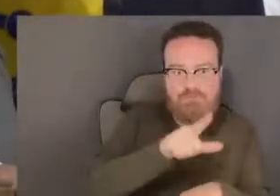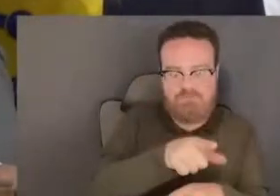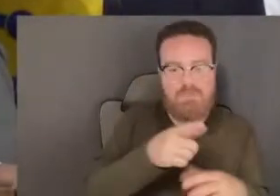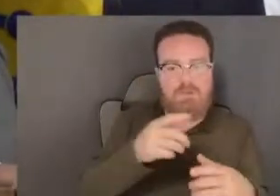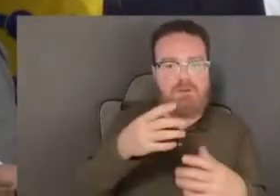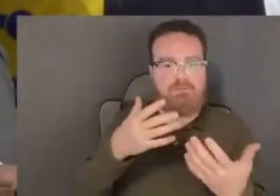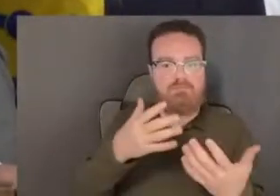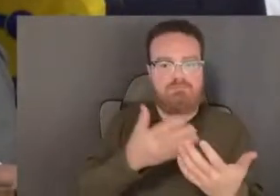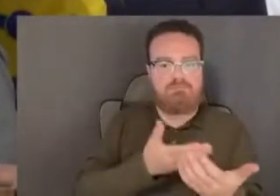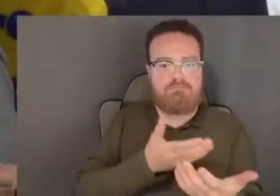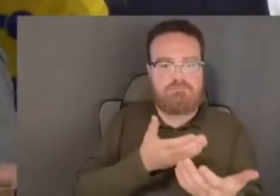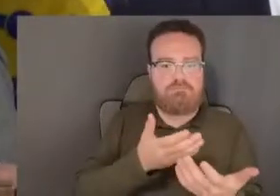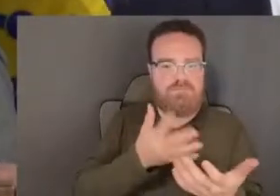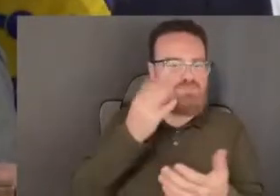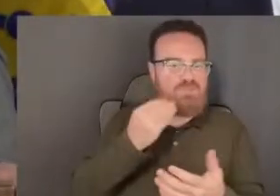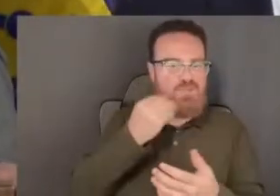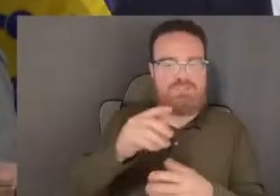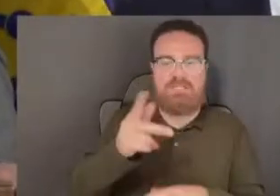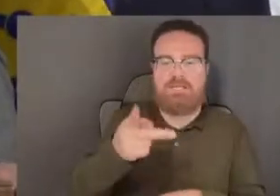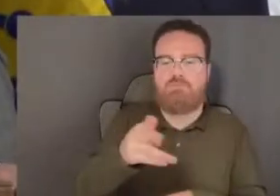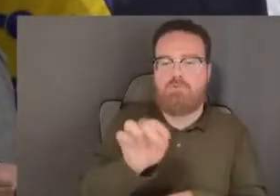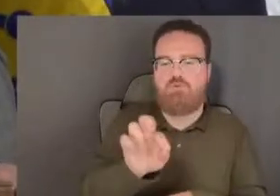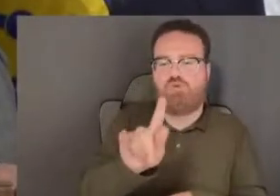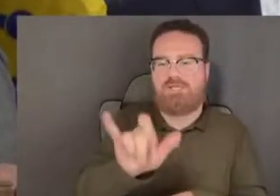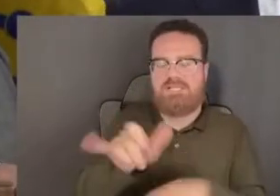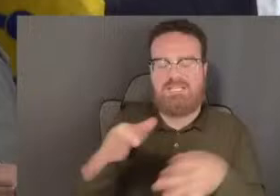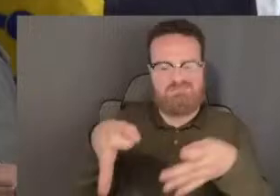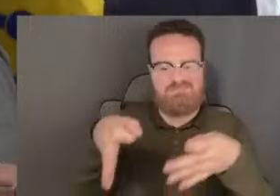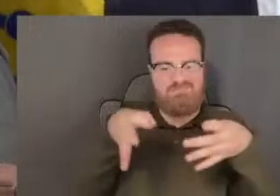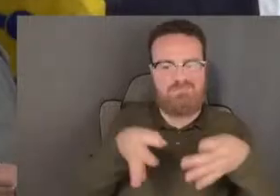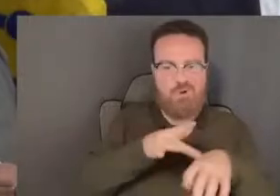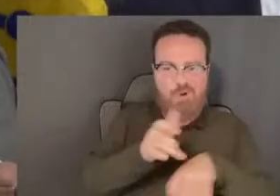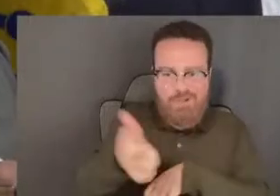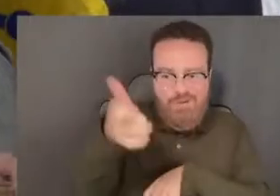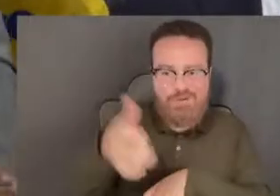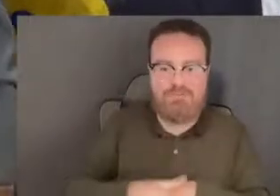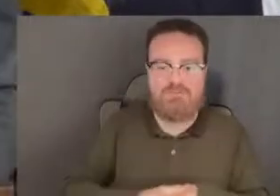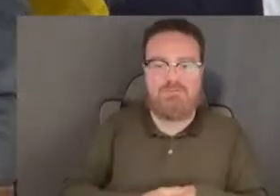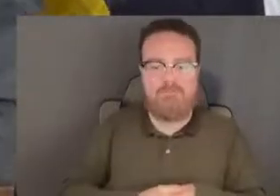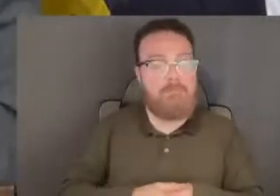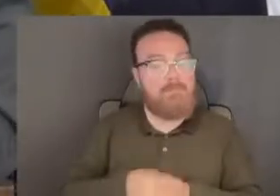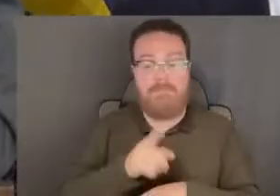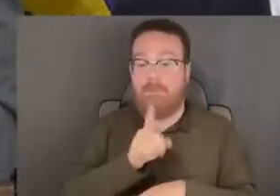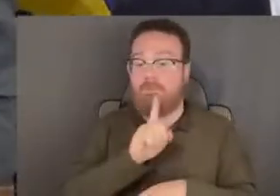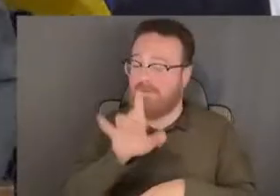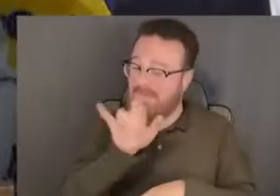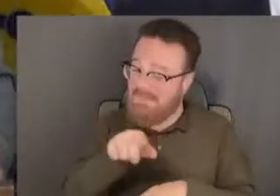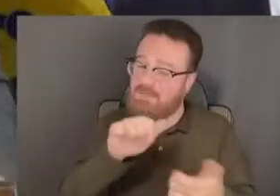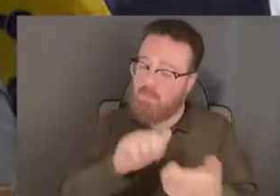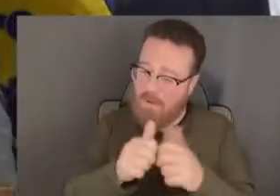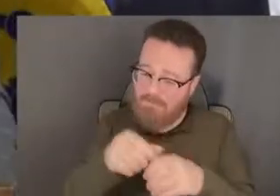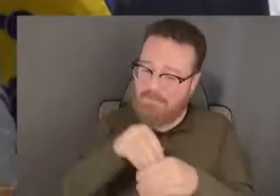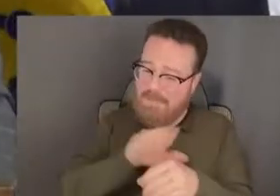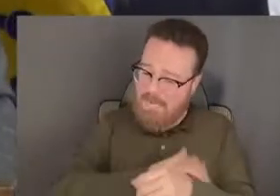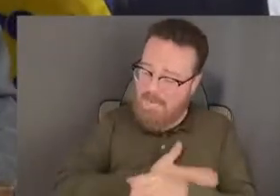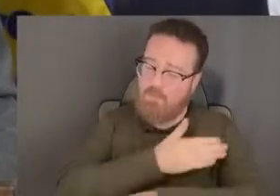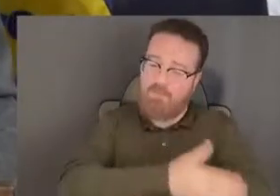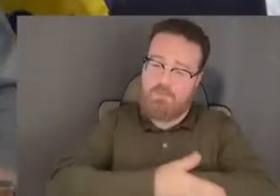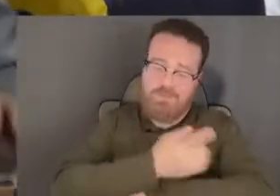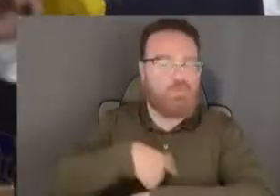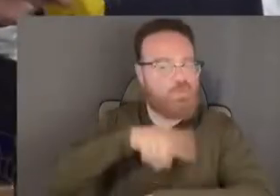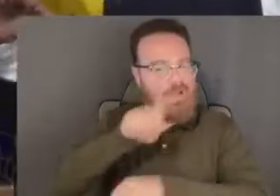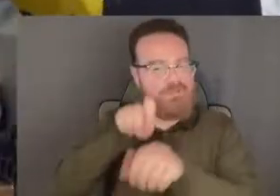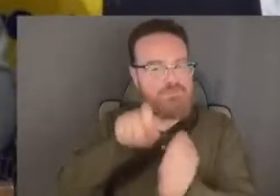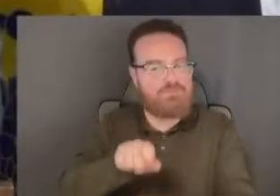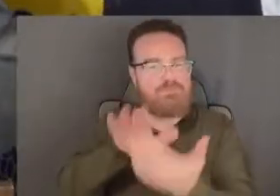country. And we have to address it. And one of the, probably, when